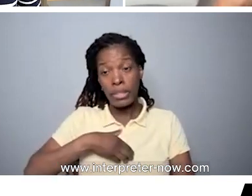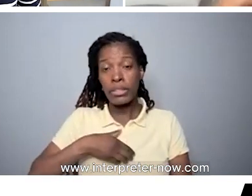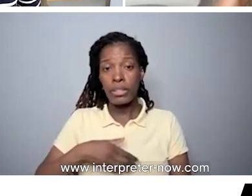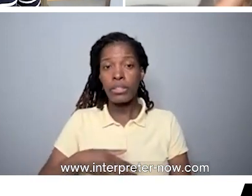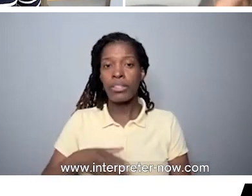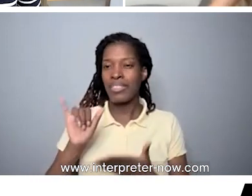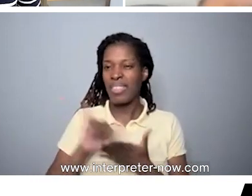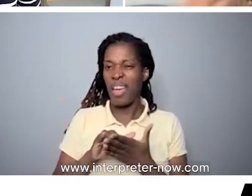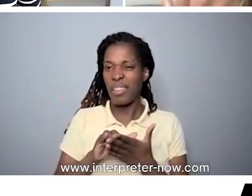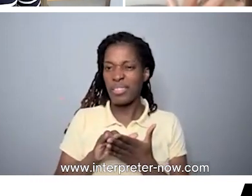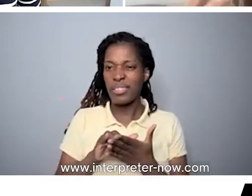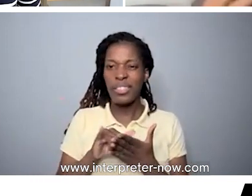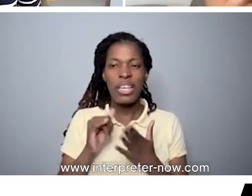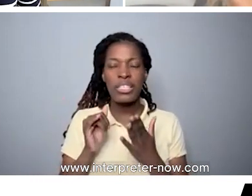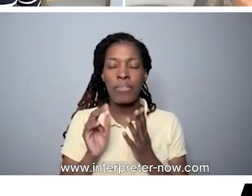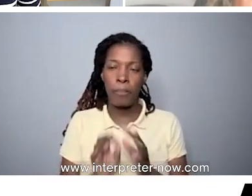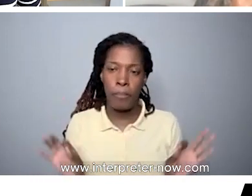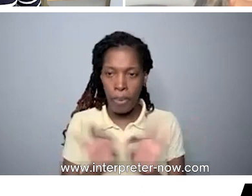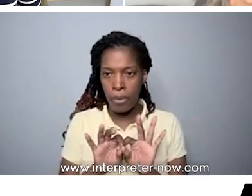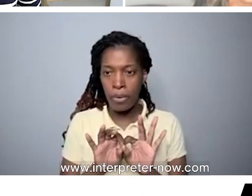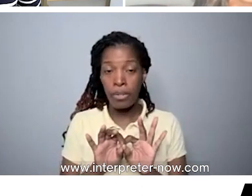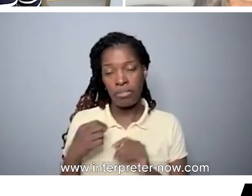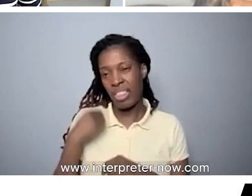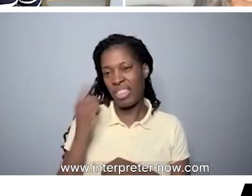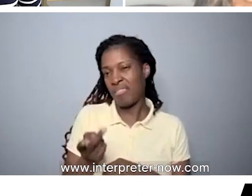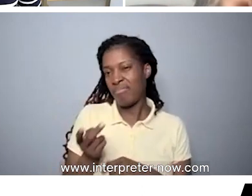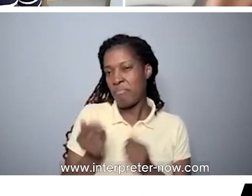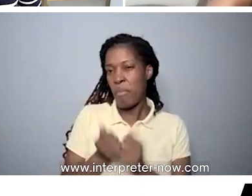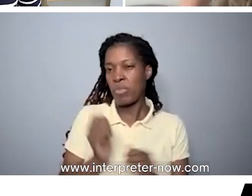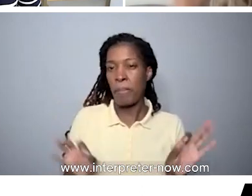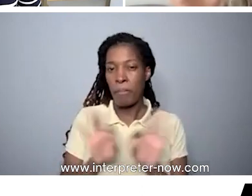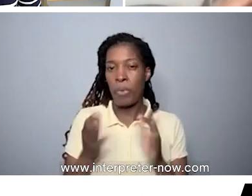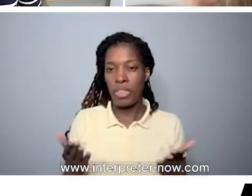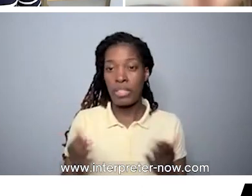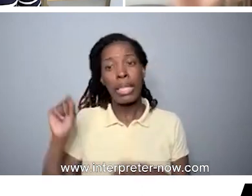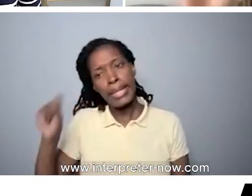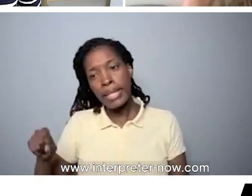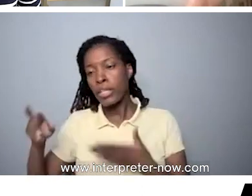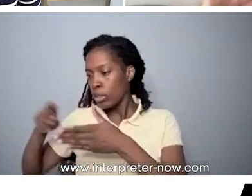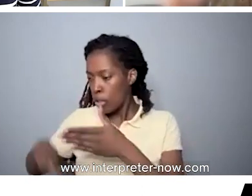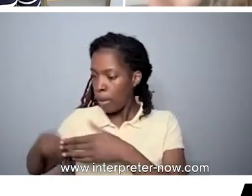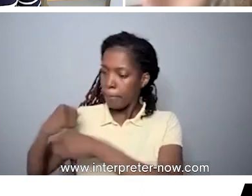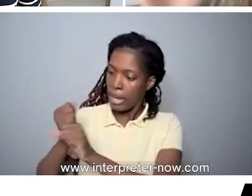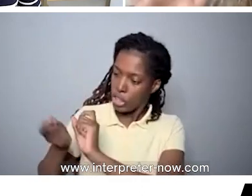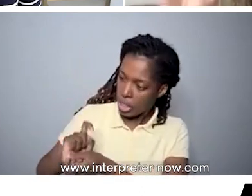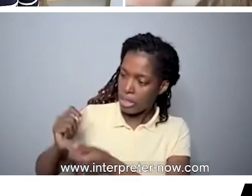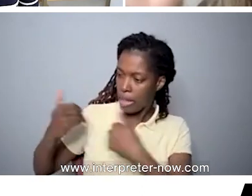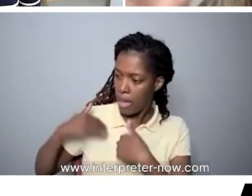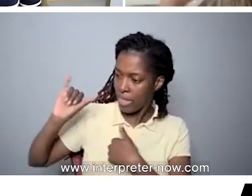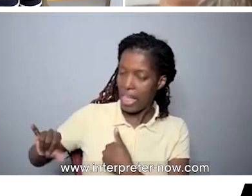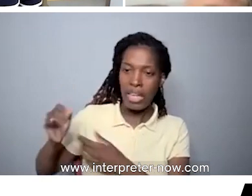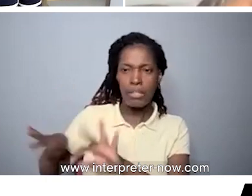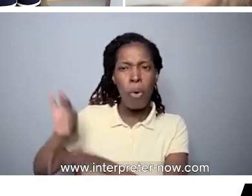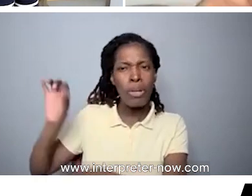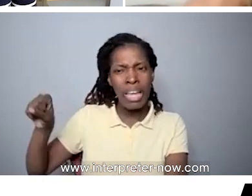which is a thing that is so critical. Like, I just think that those are some of the most important things. Yes, outcomes, making change, having a good end result,